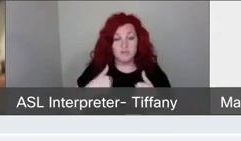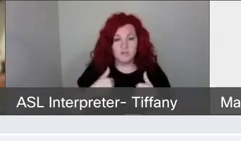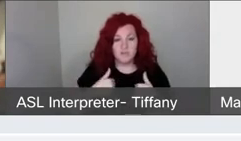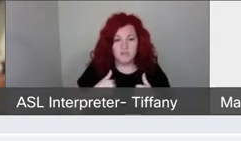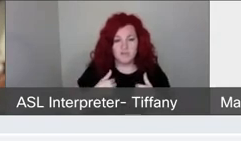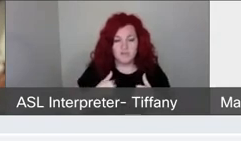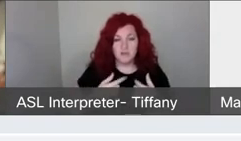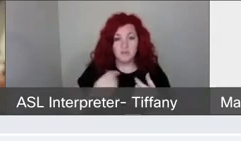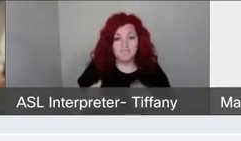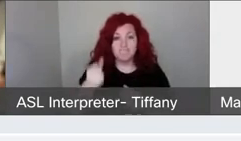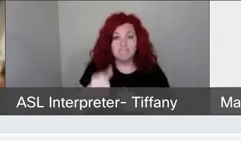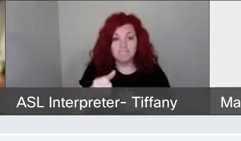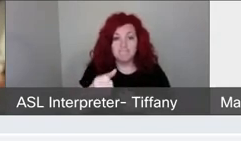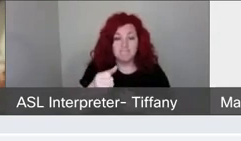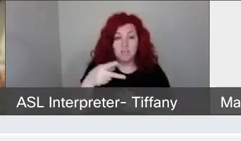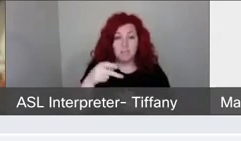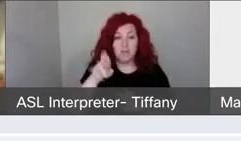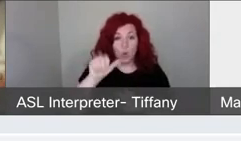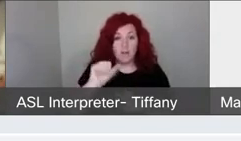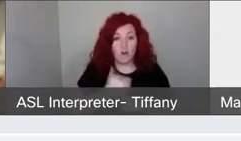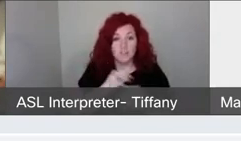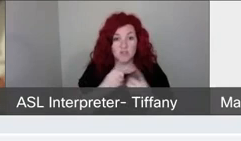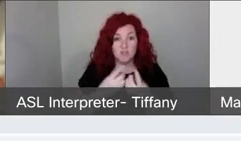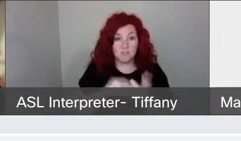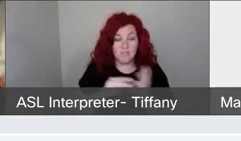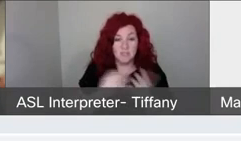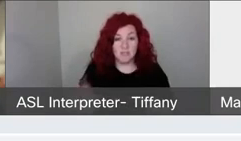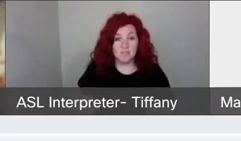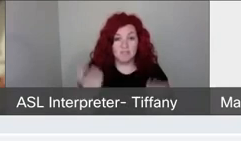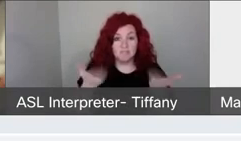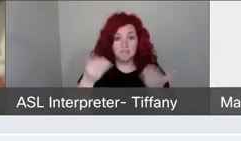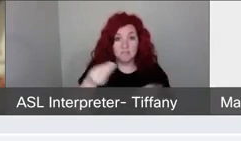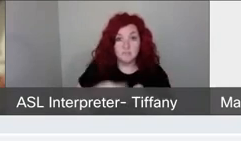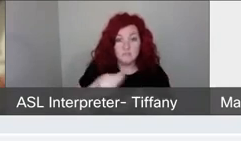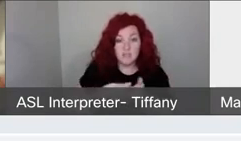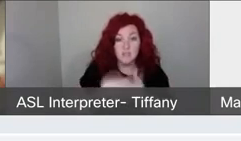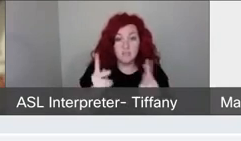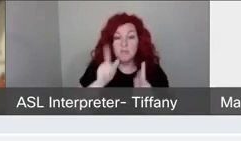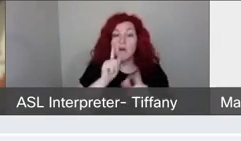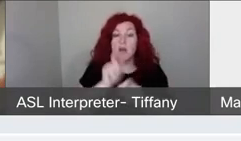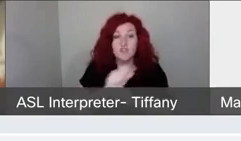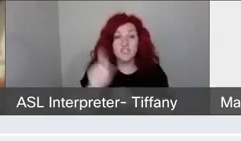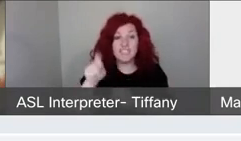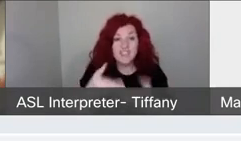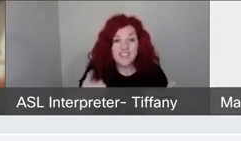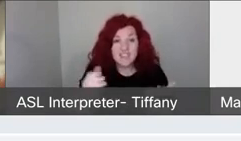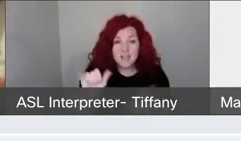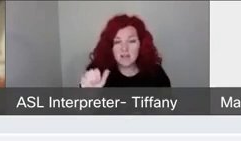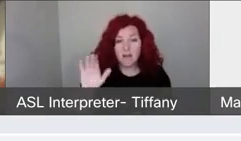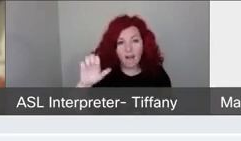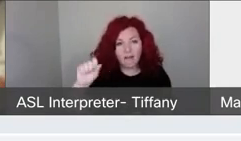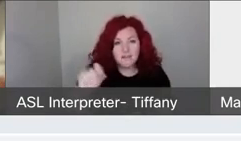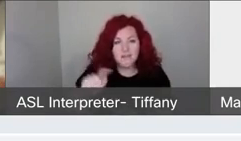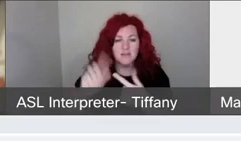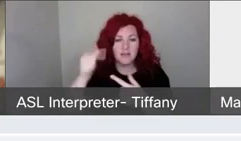in our district means that there's going to be a raise of funding and people that are actually needing things like access and governmental assistance like